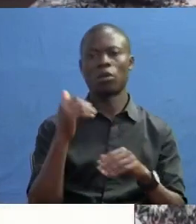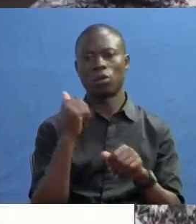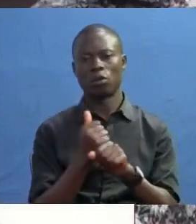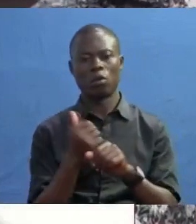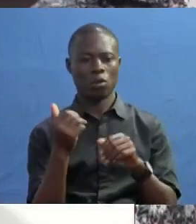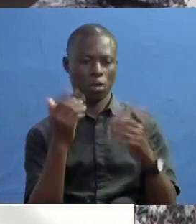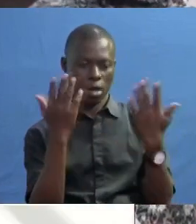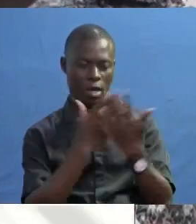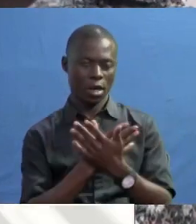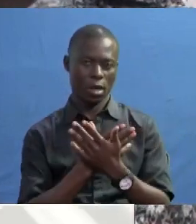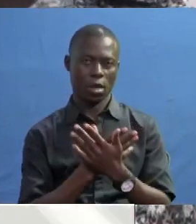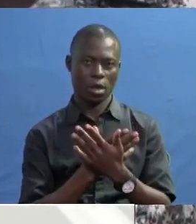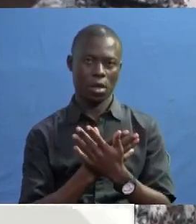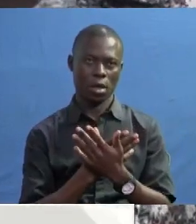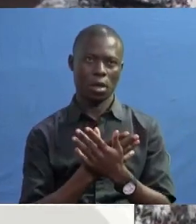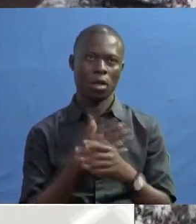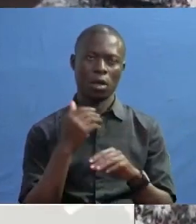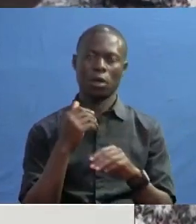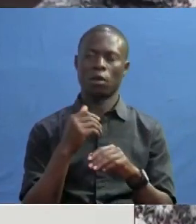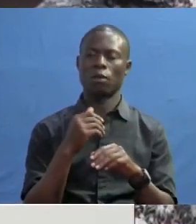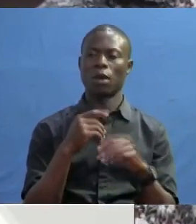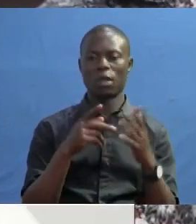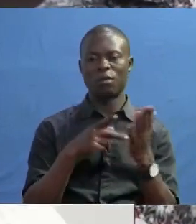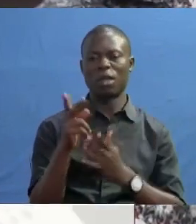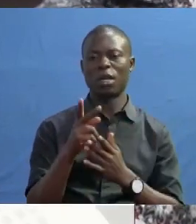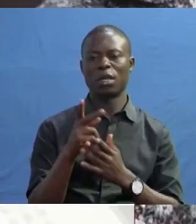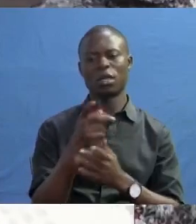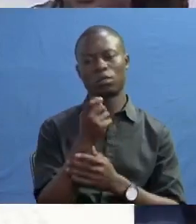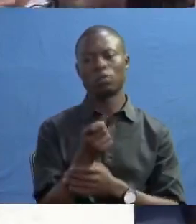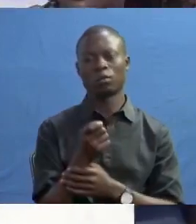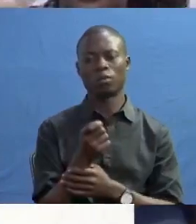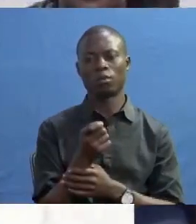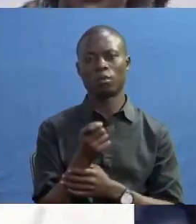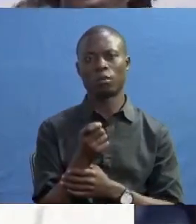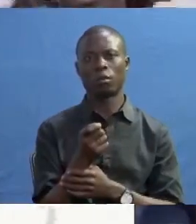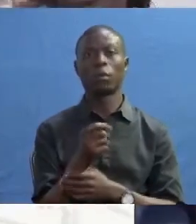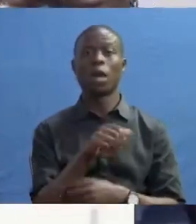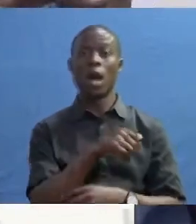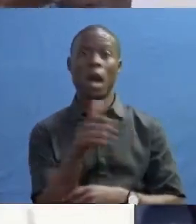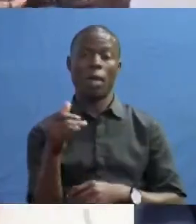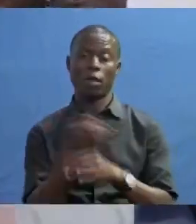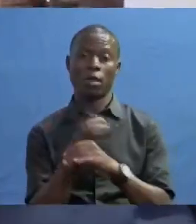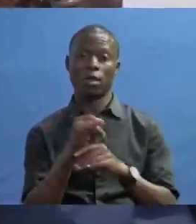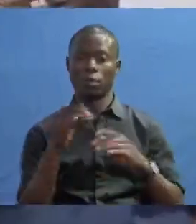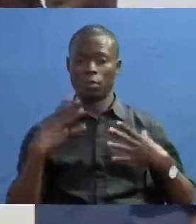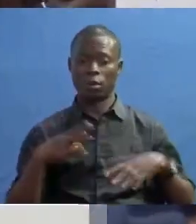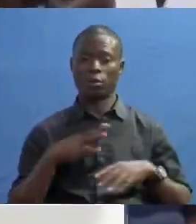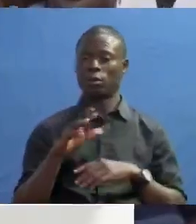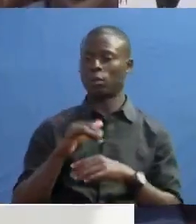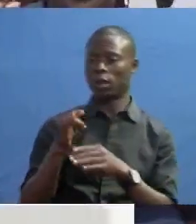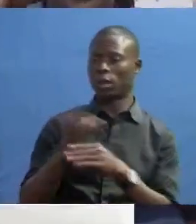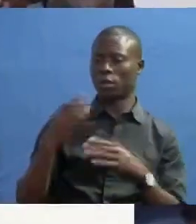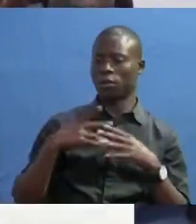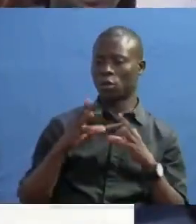shifts, and the pay is very meager, by the way. Another intern, Lucy Motela, bemoaned on the intern's